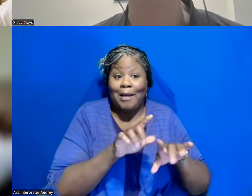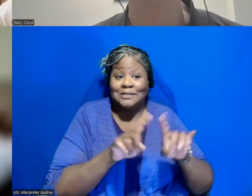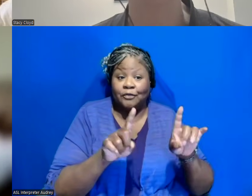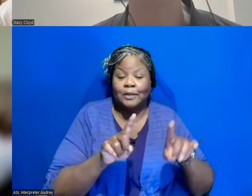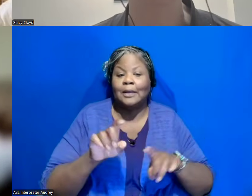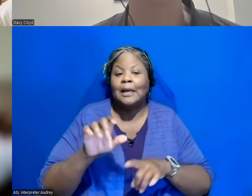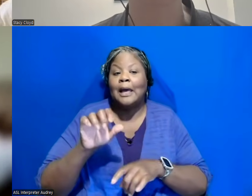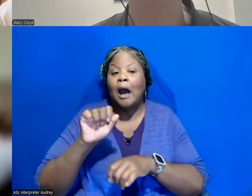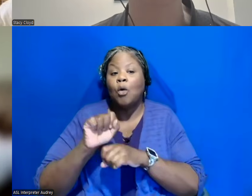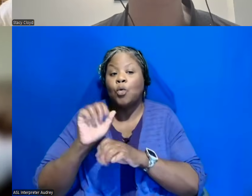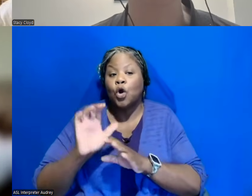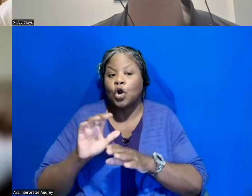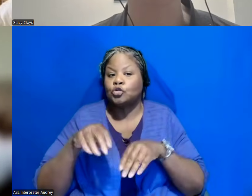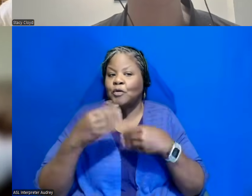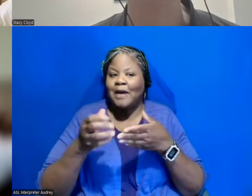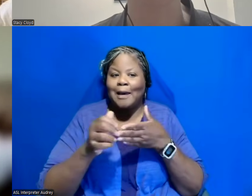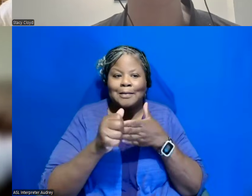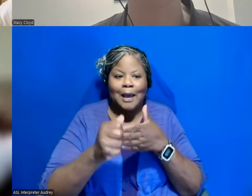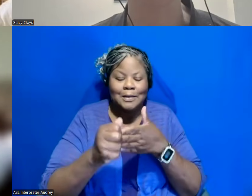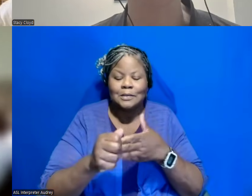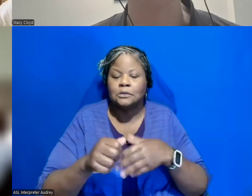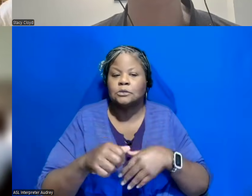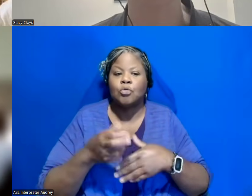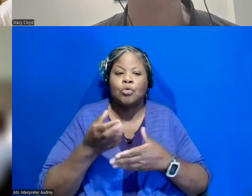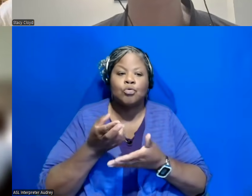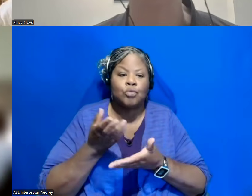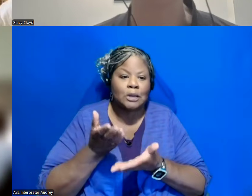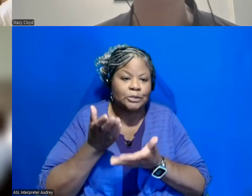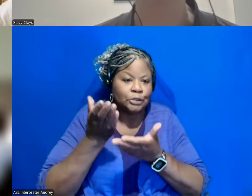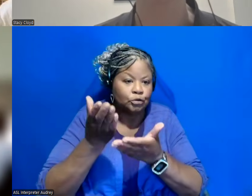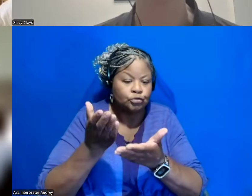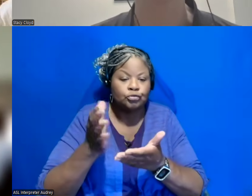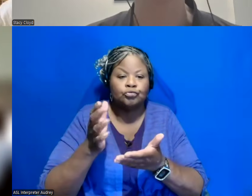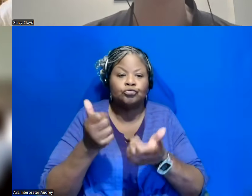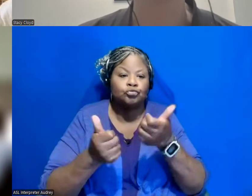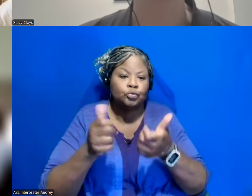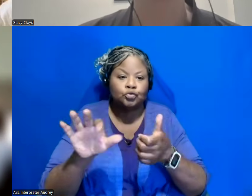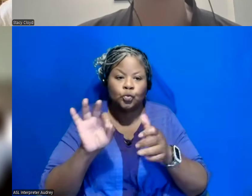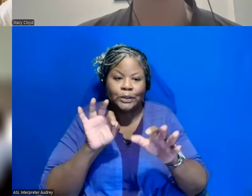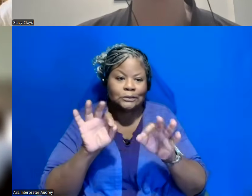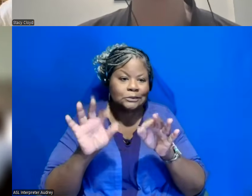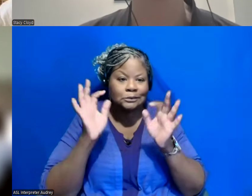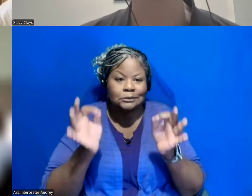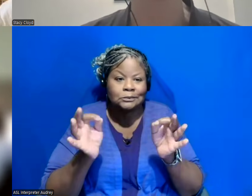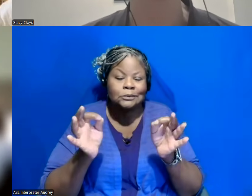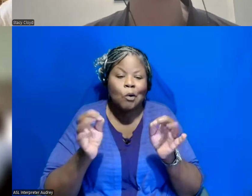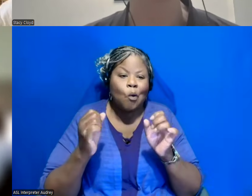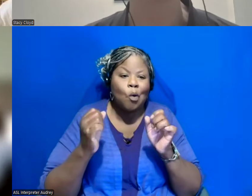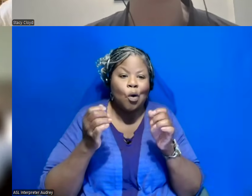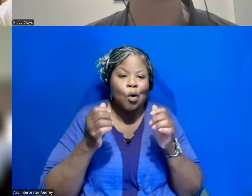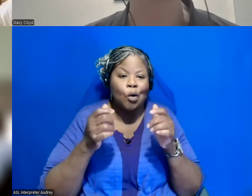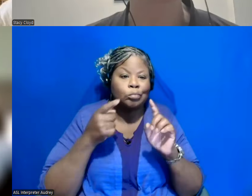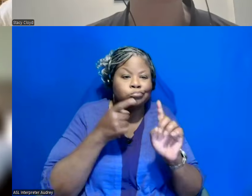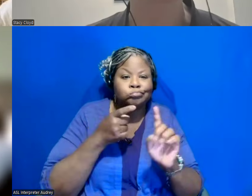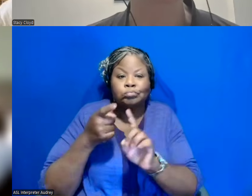not able to provide guidance or recommendations as to what choices to make or strategy to pursue in